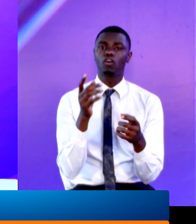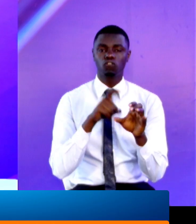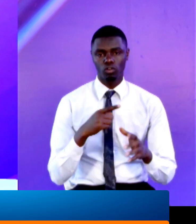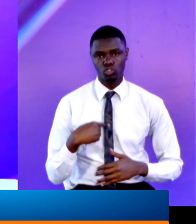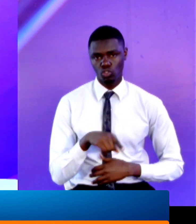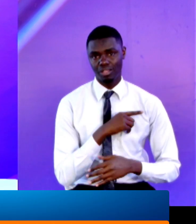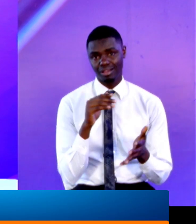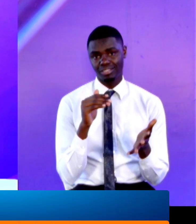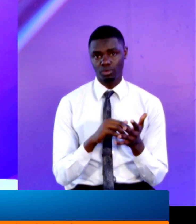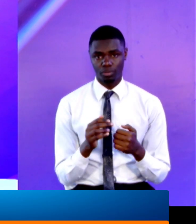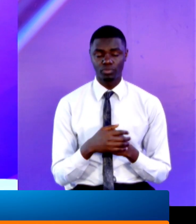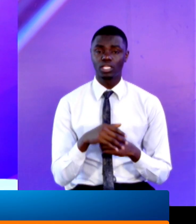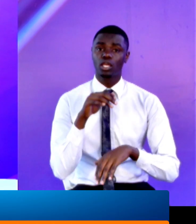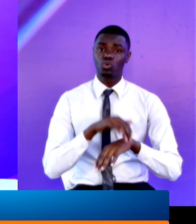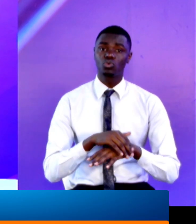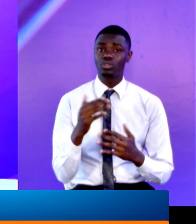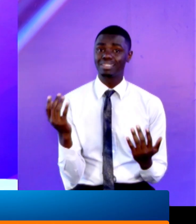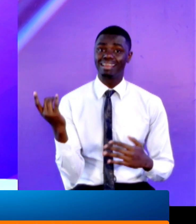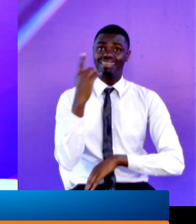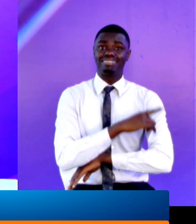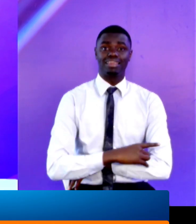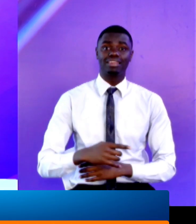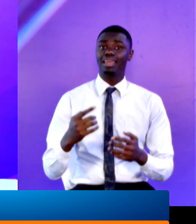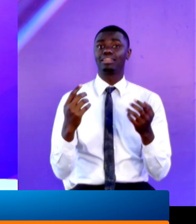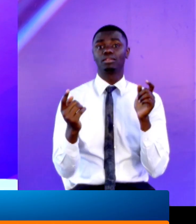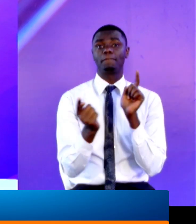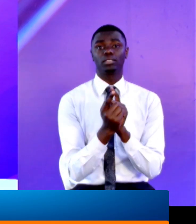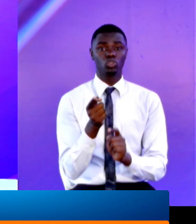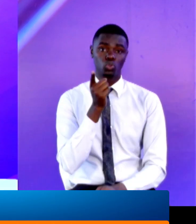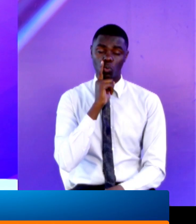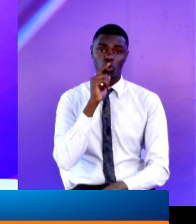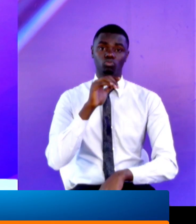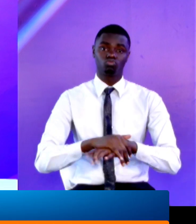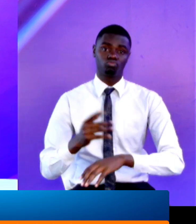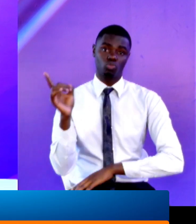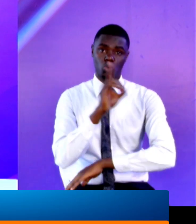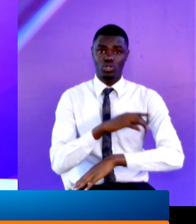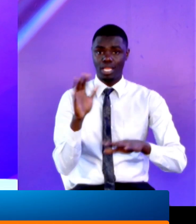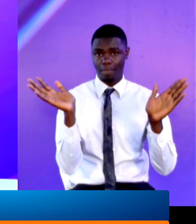again. Be sure to have a good day and see you next time. Have a good day. Thank you.